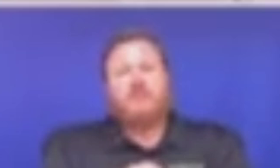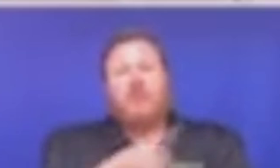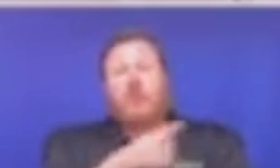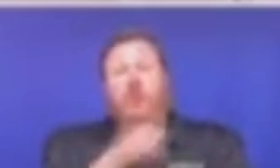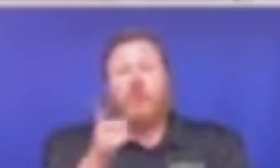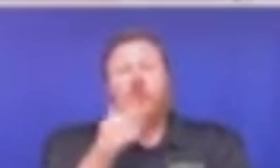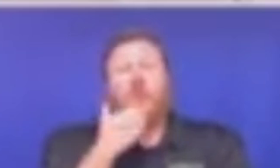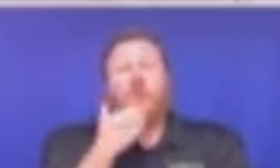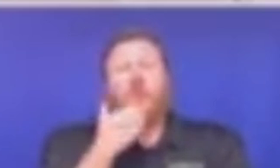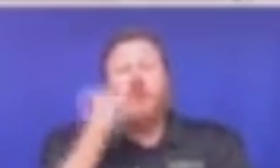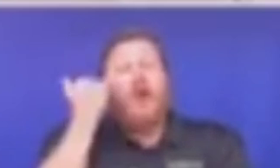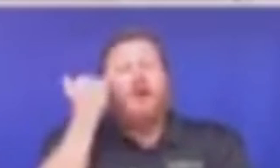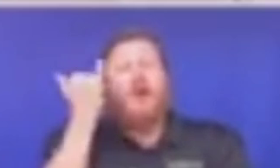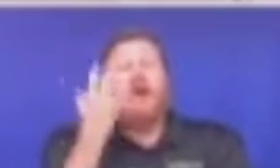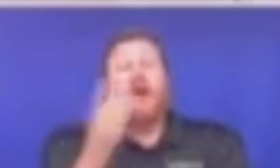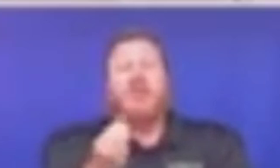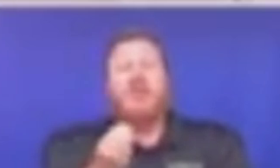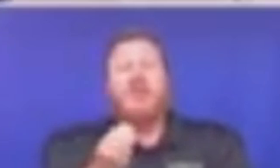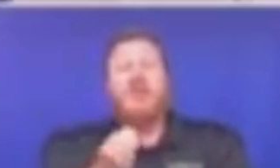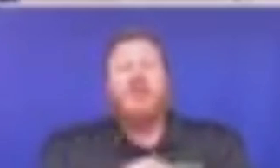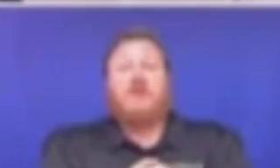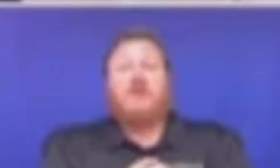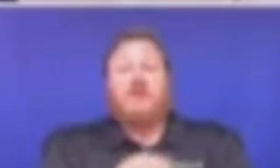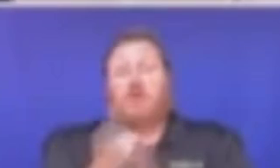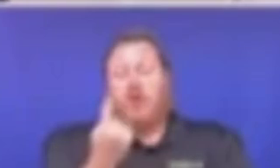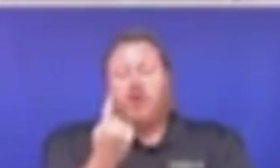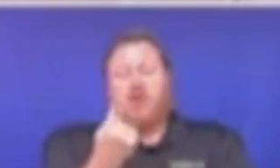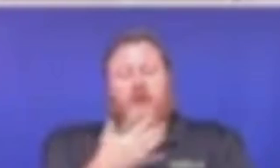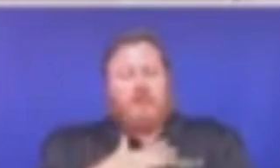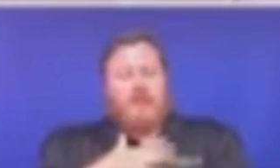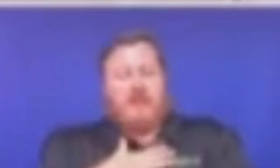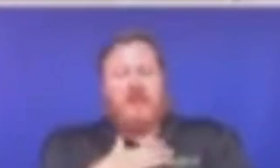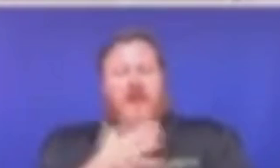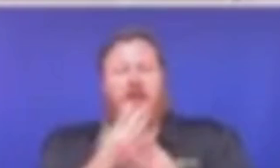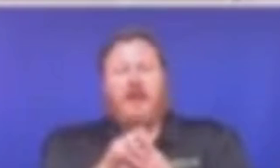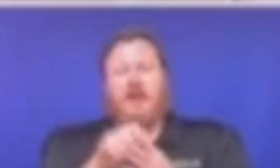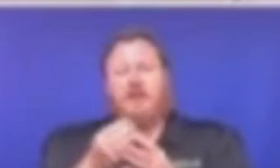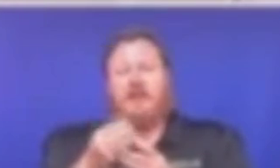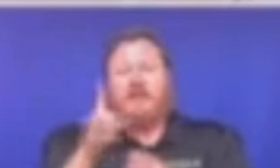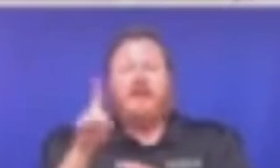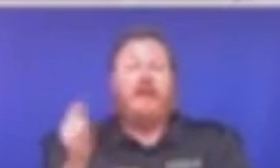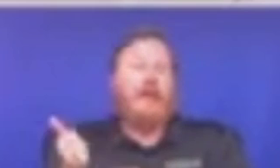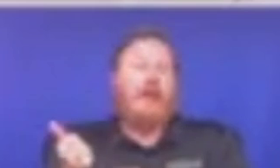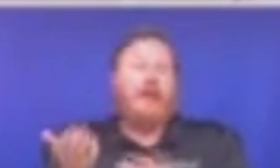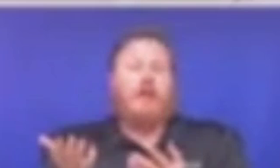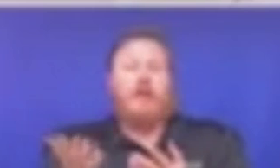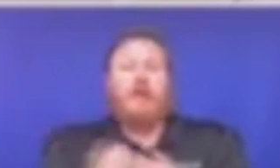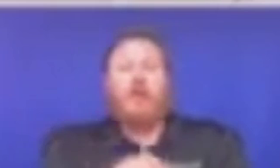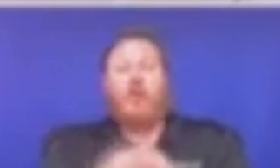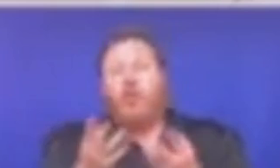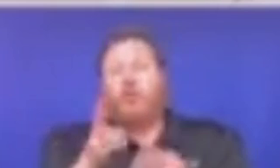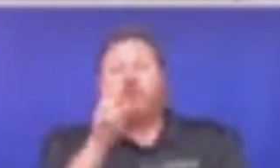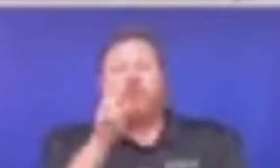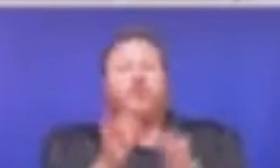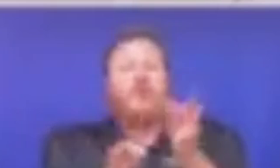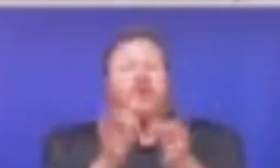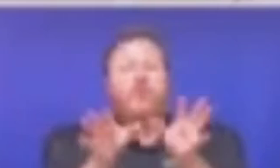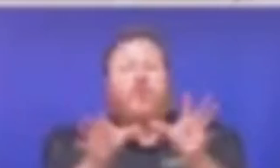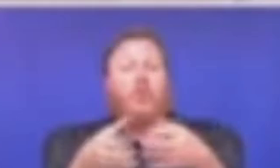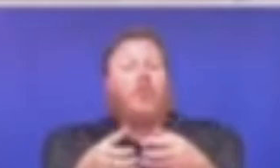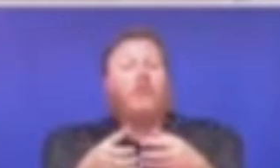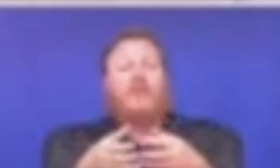notion that it is only myself and the other party or two parties